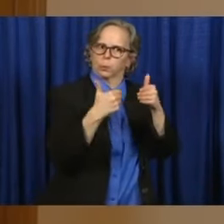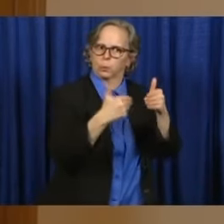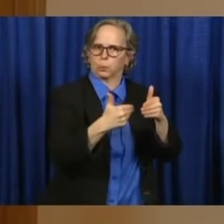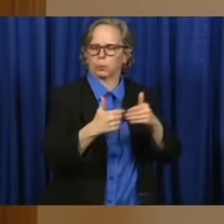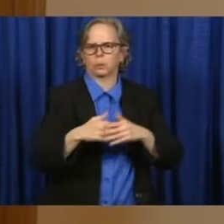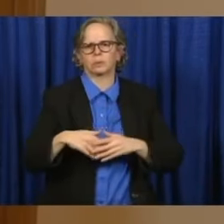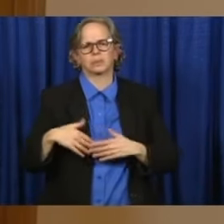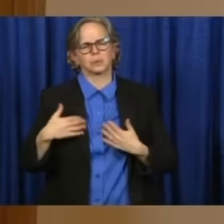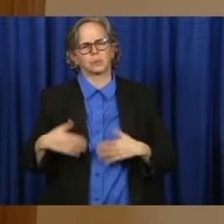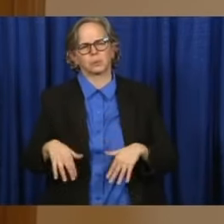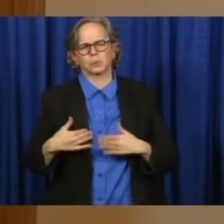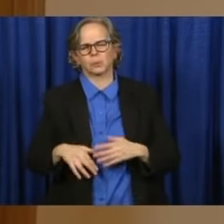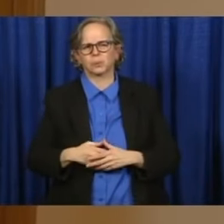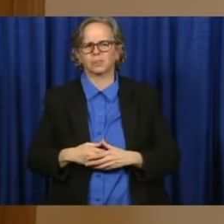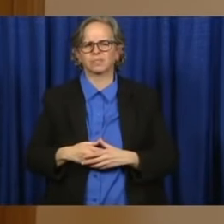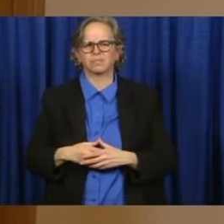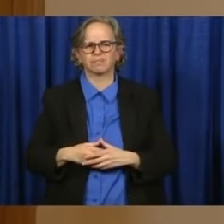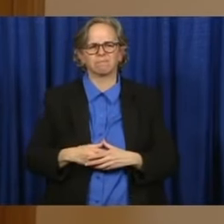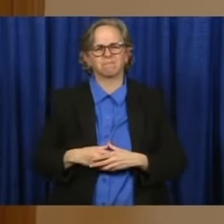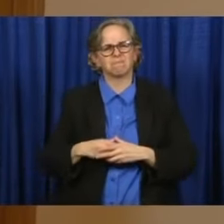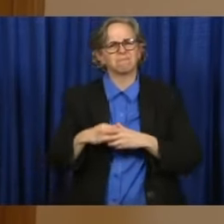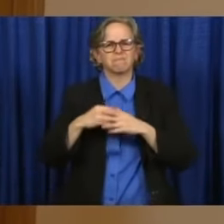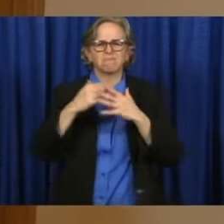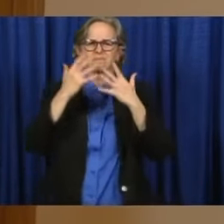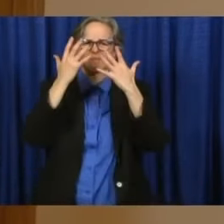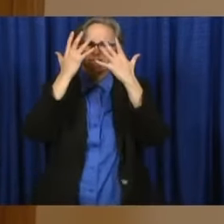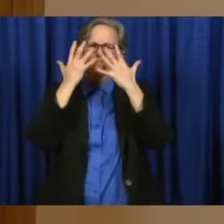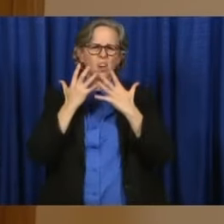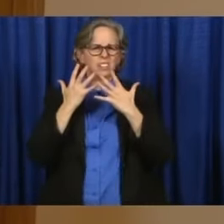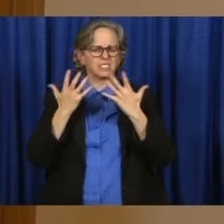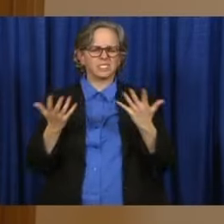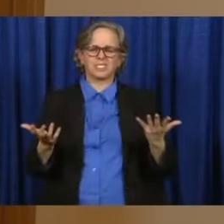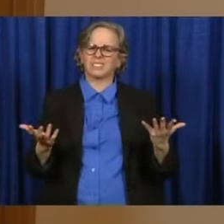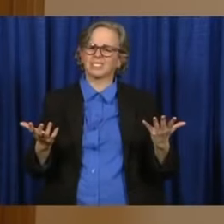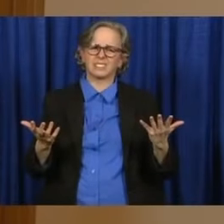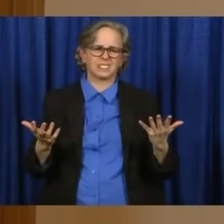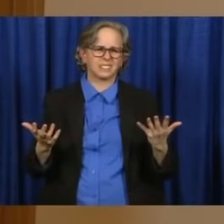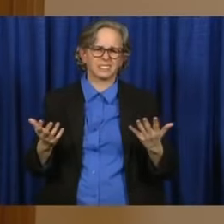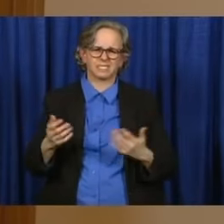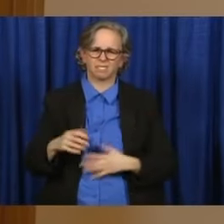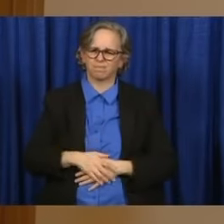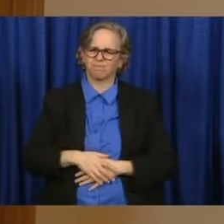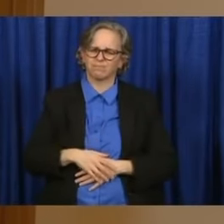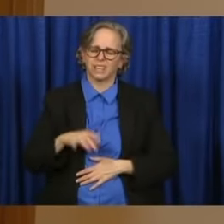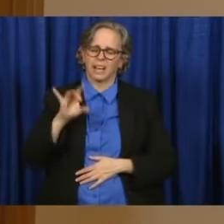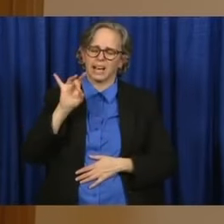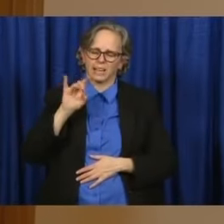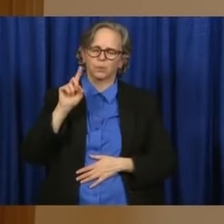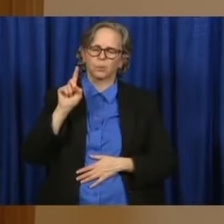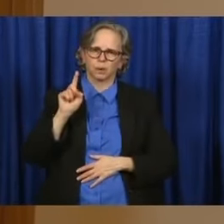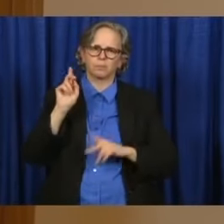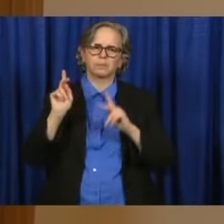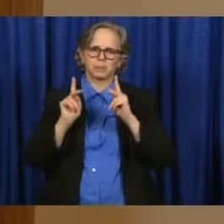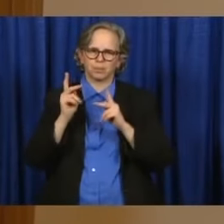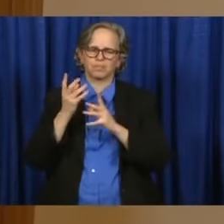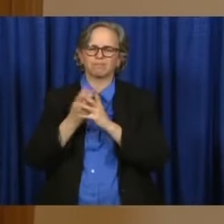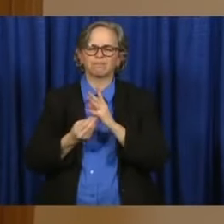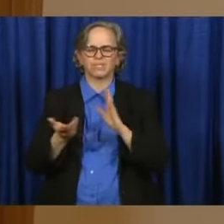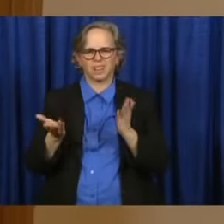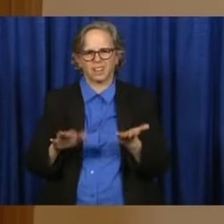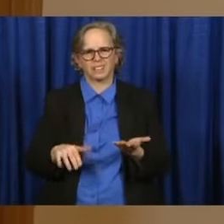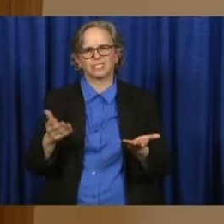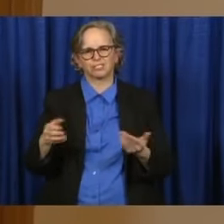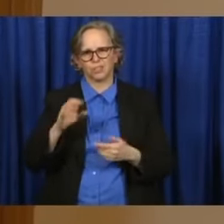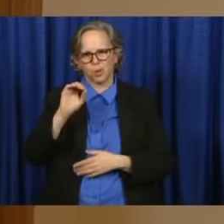And unfortunately, we have reached 81 deaths in Ohio, and